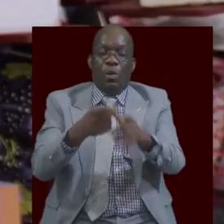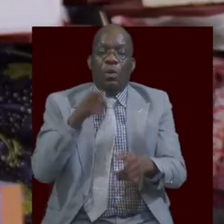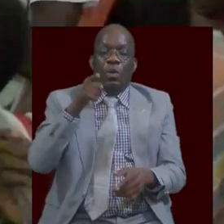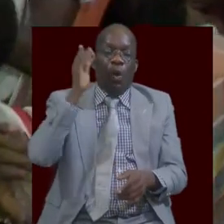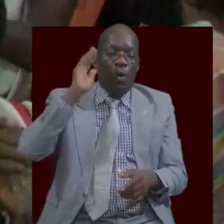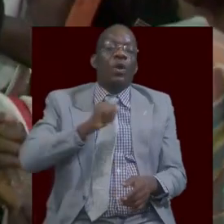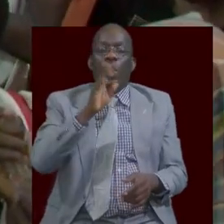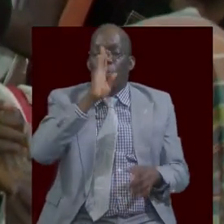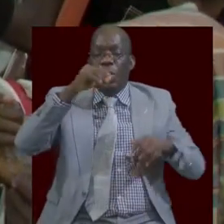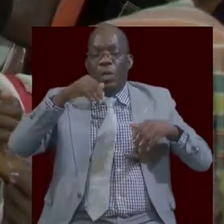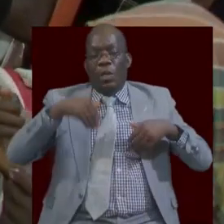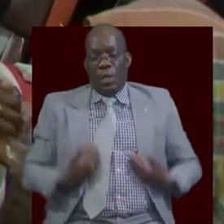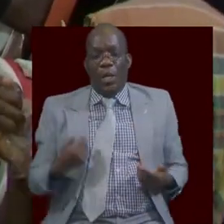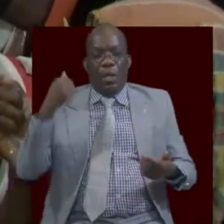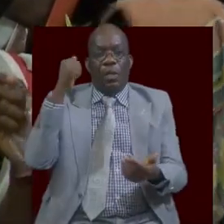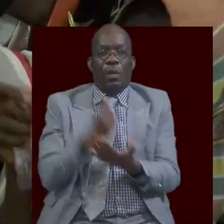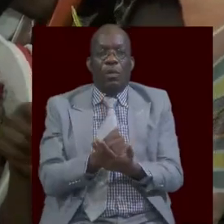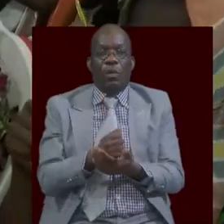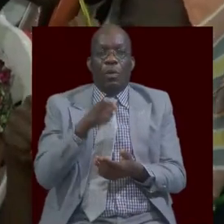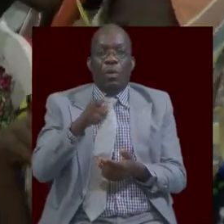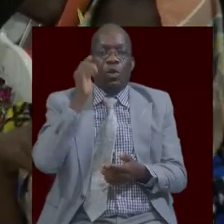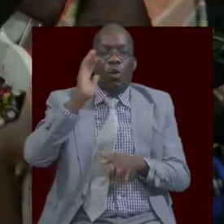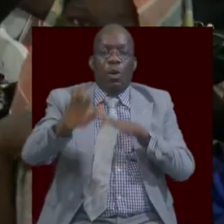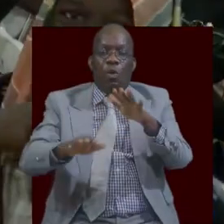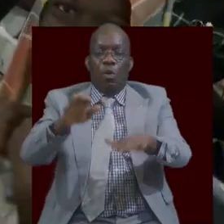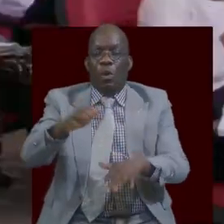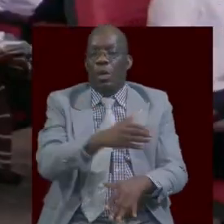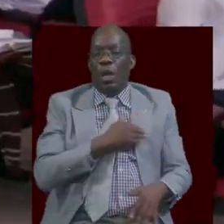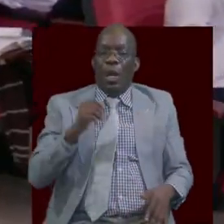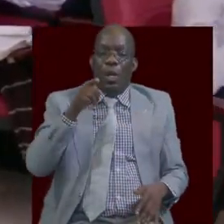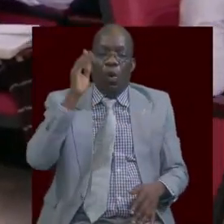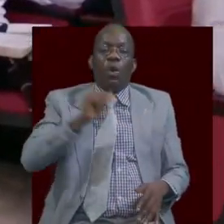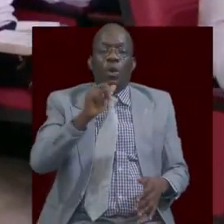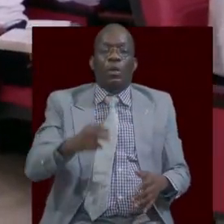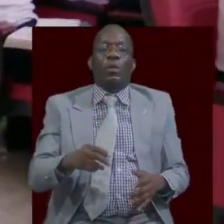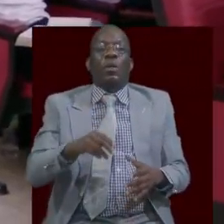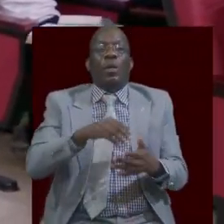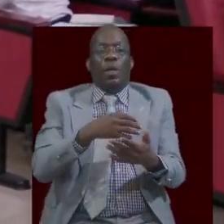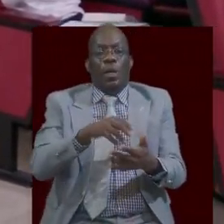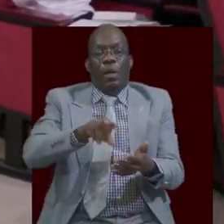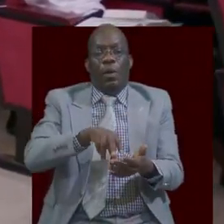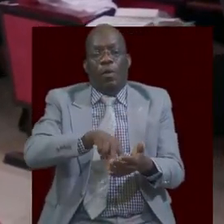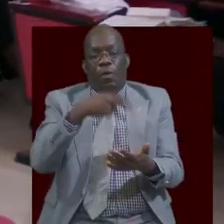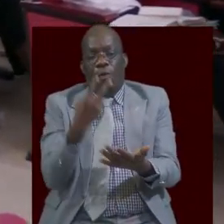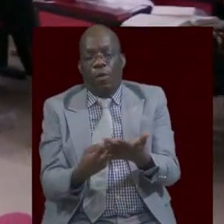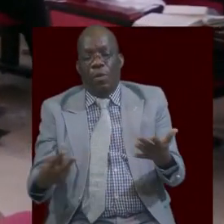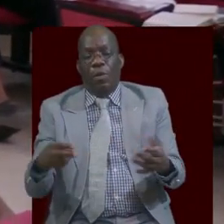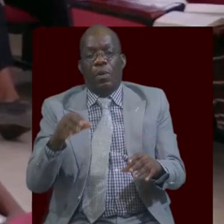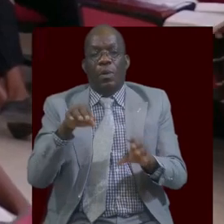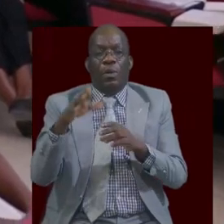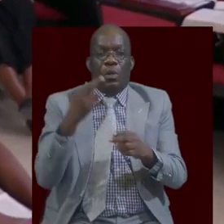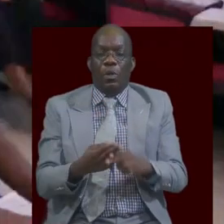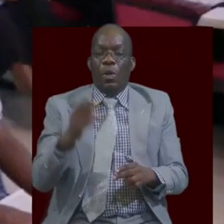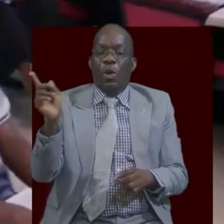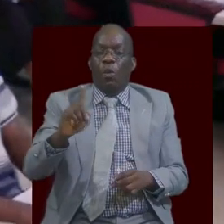weary. You will walk and you will not faint. What he said, others have